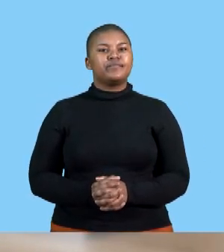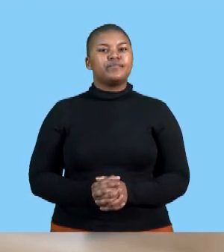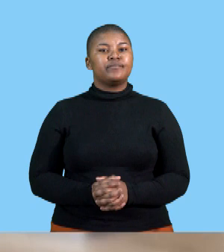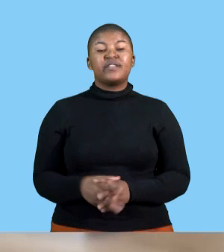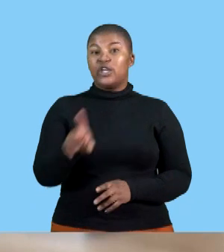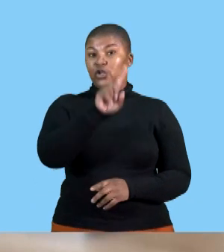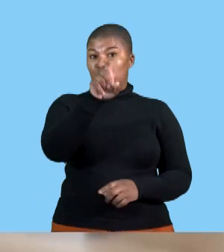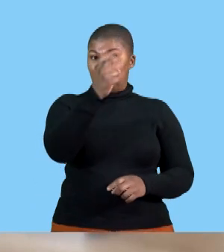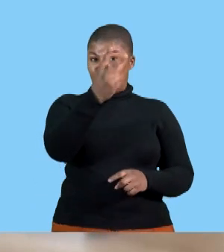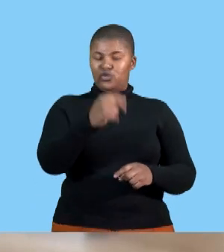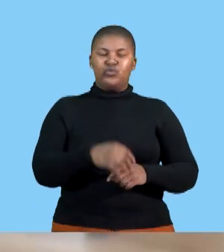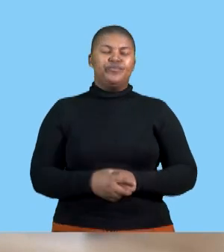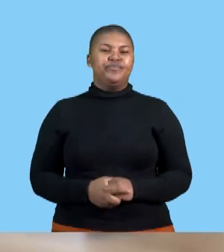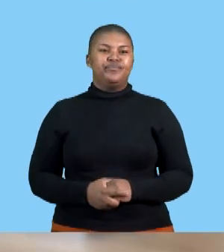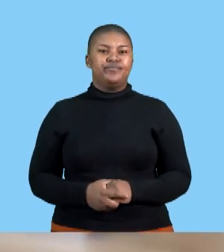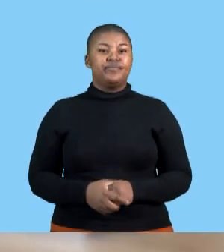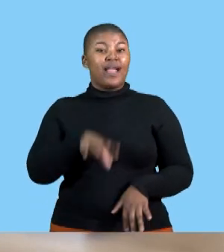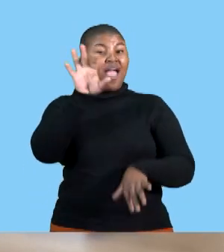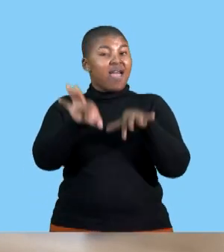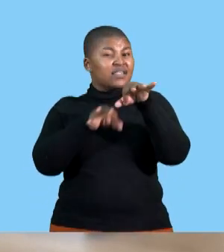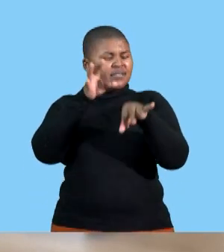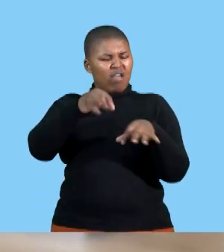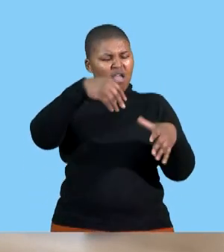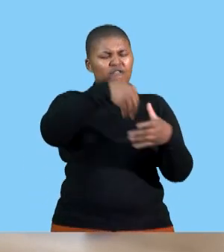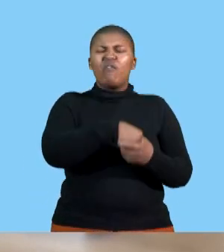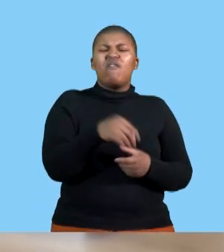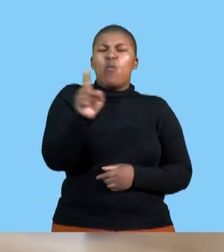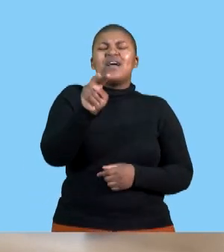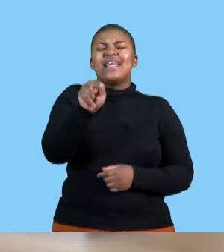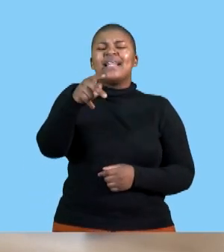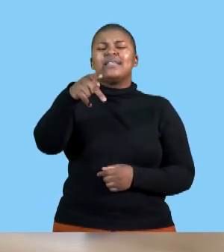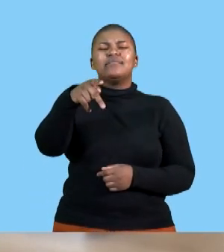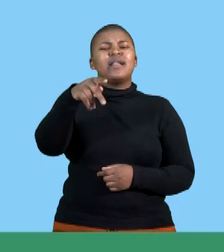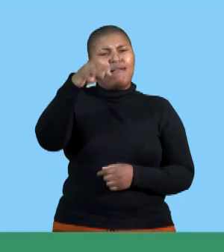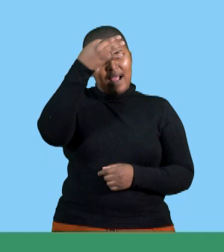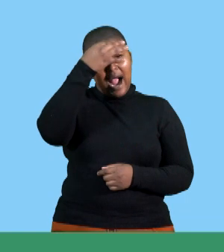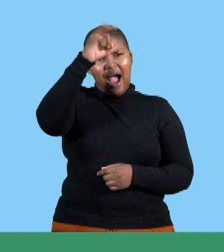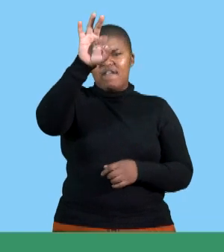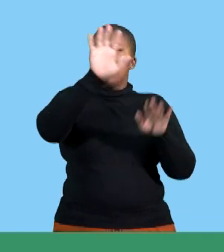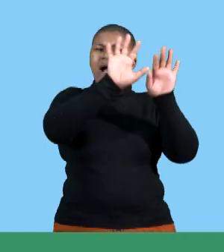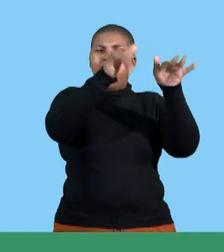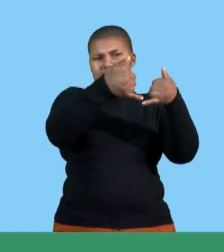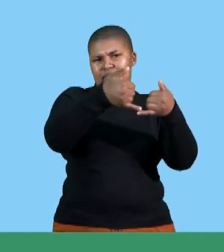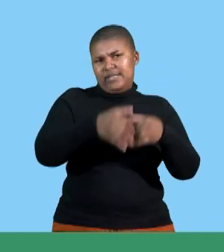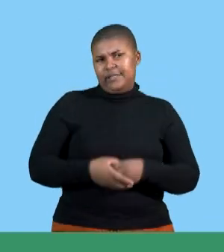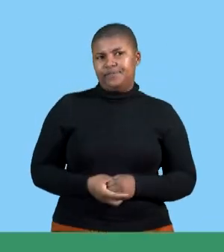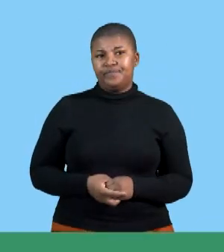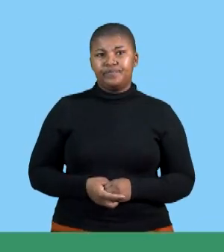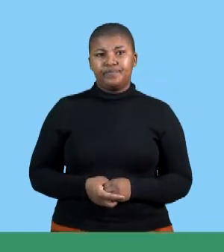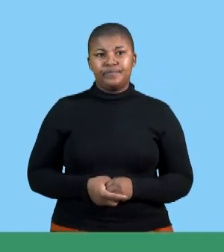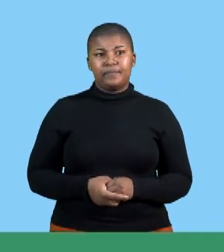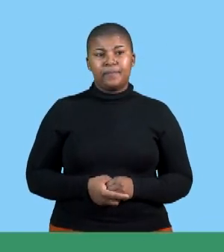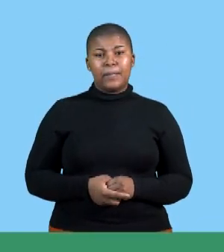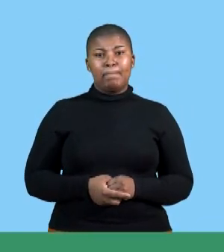Question number 2 says, explain the characteristics of state-owned company. The state-owned company